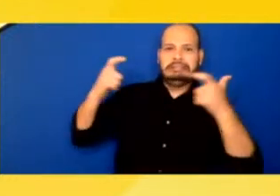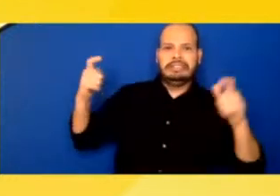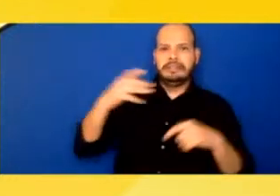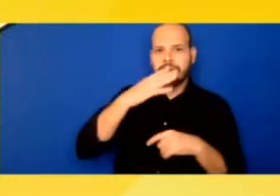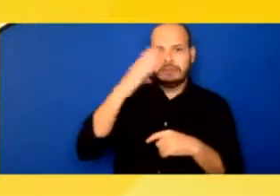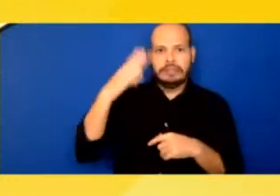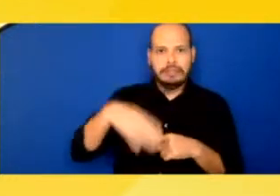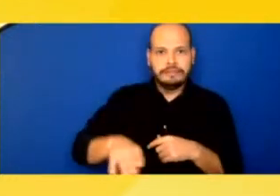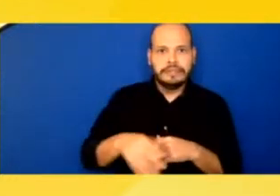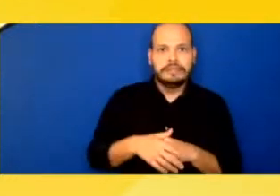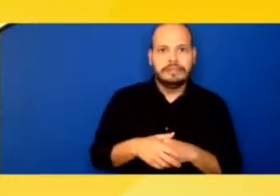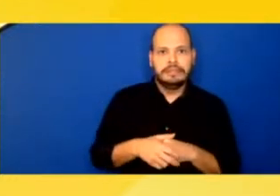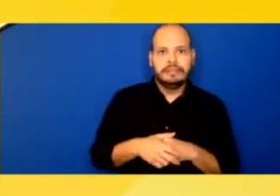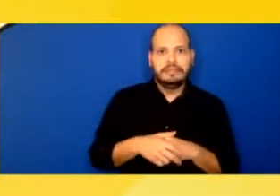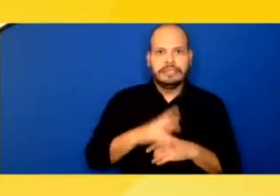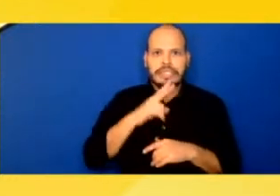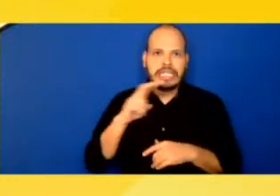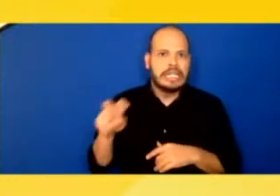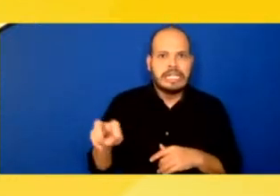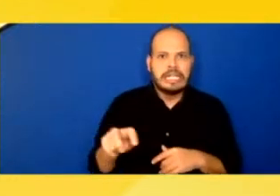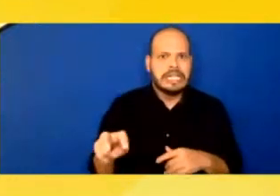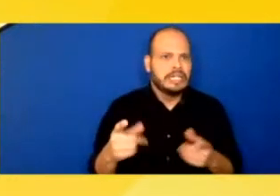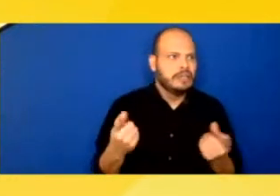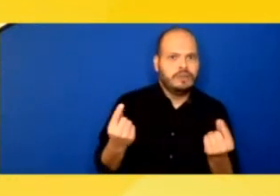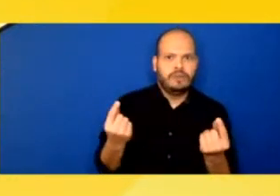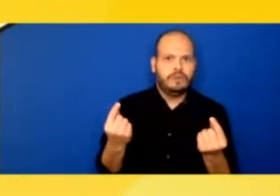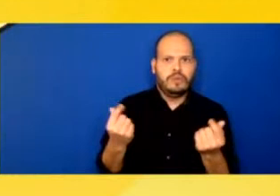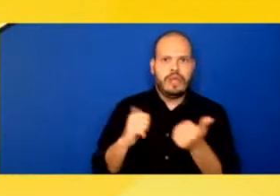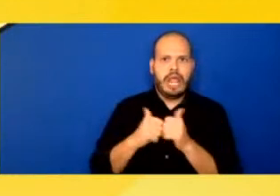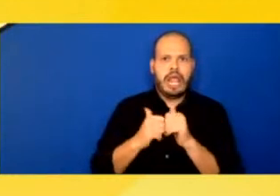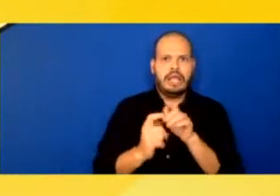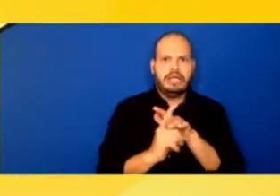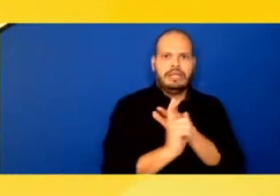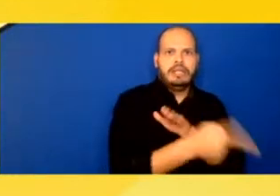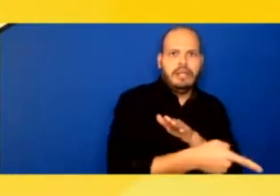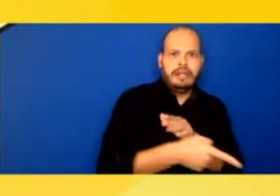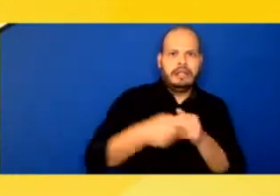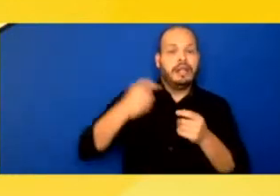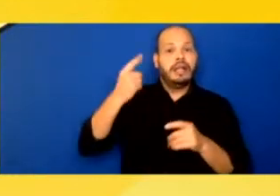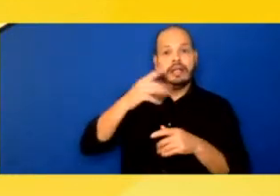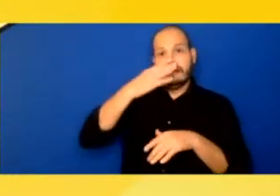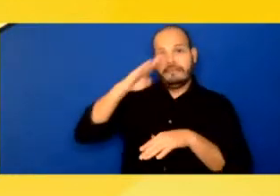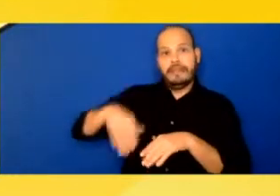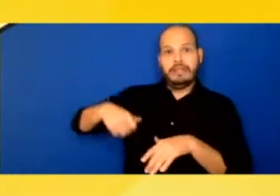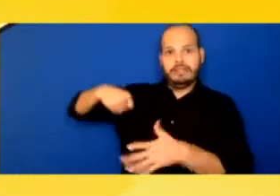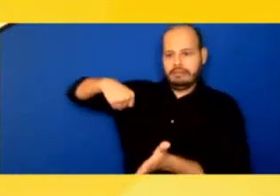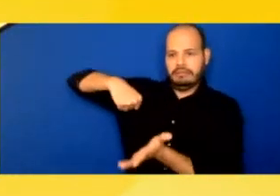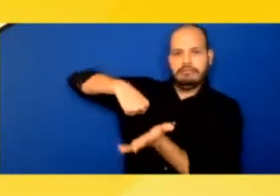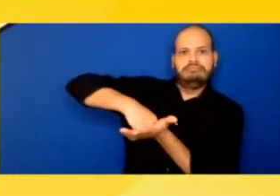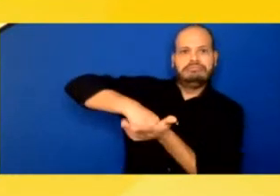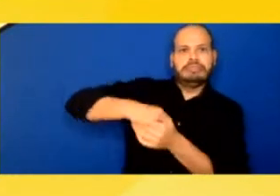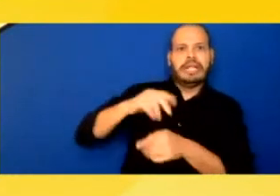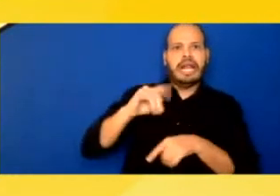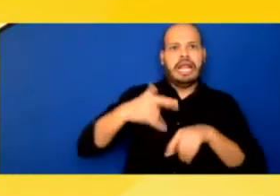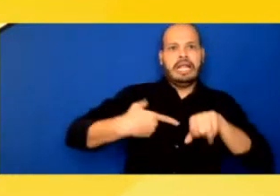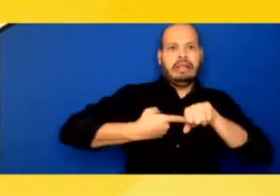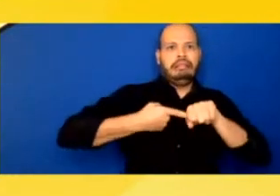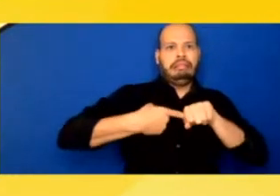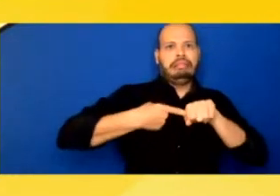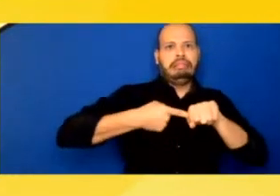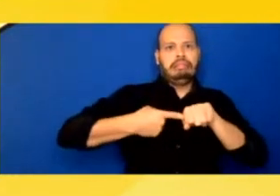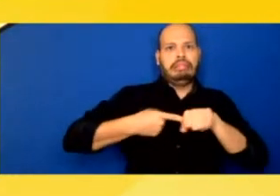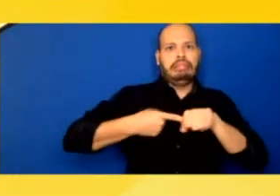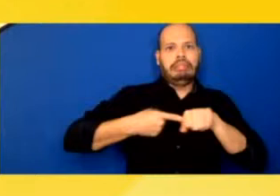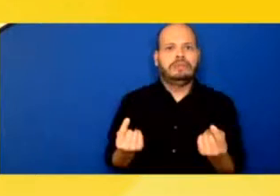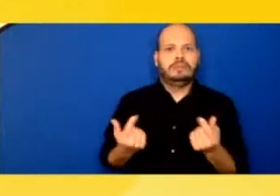be neutral. Mm-hmm. We can't be silent. Instead, as people of faith, we are called to tirelessly work